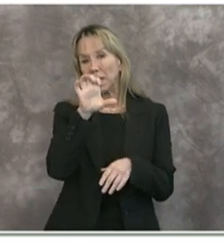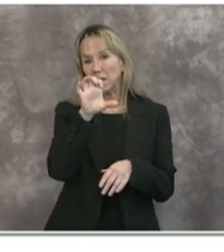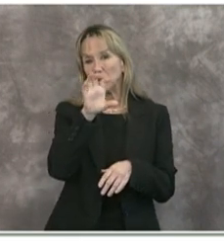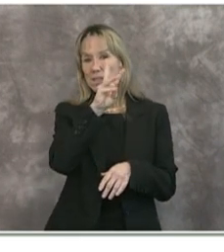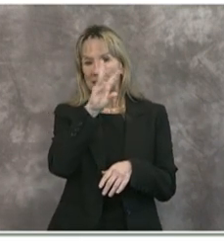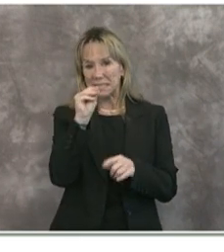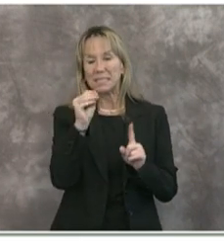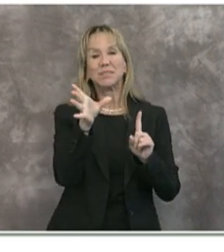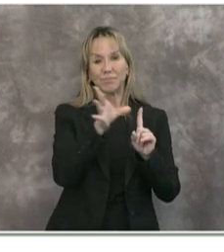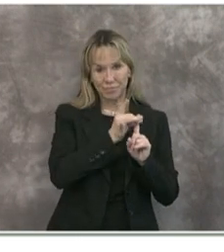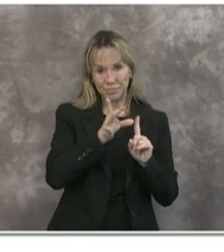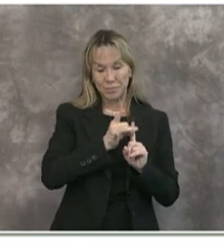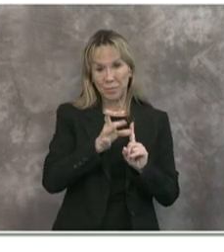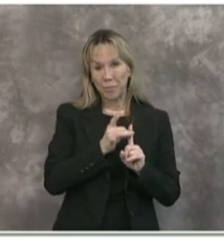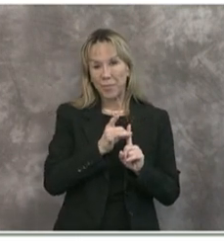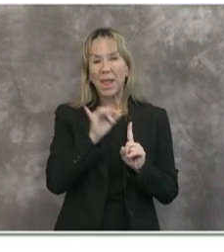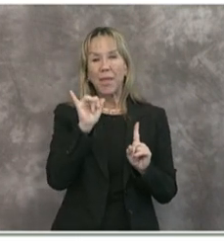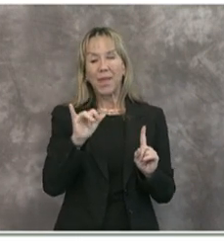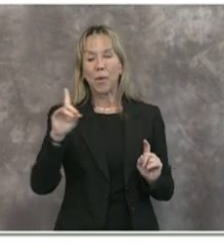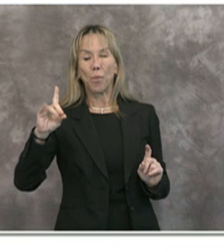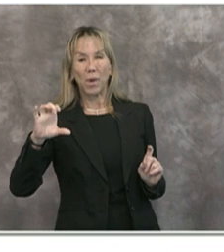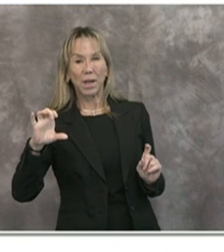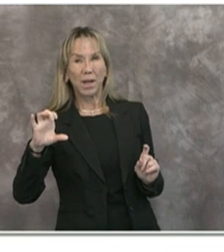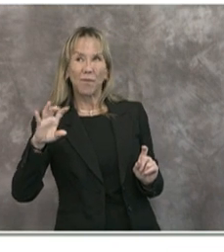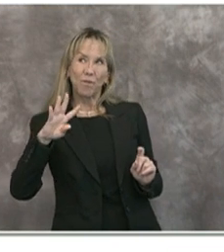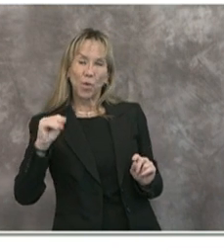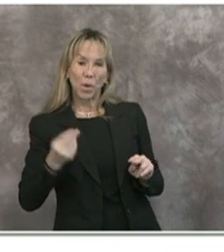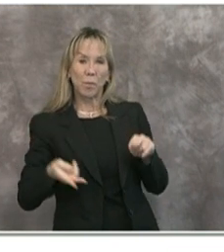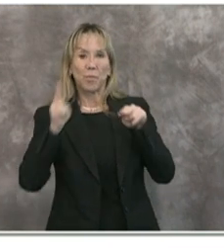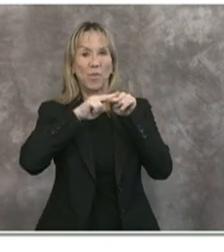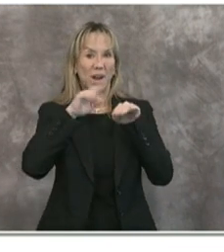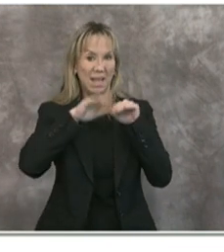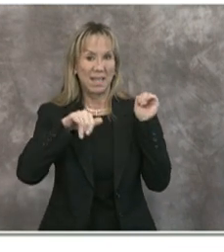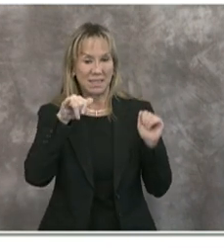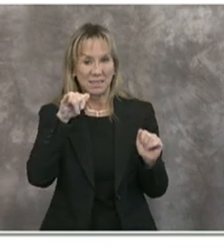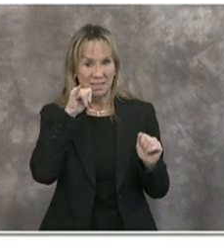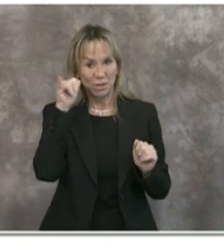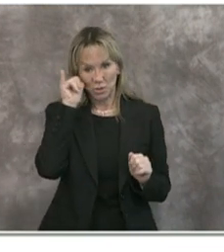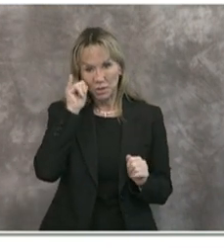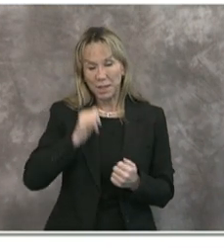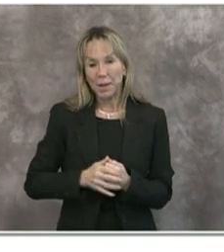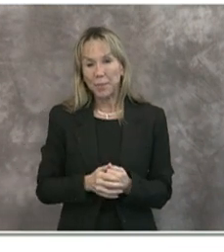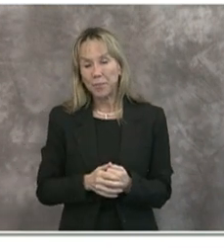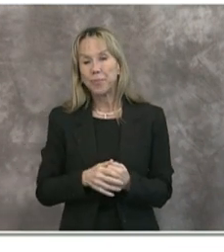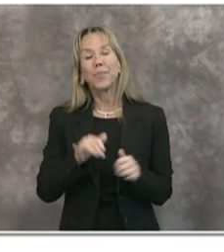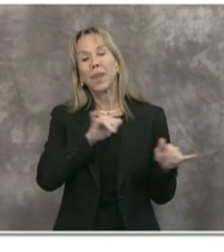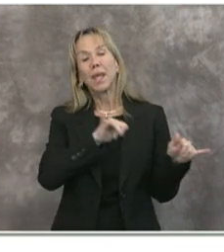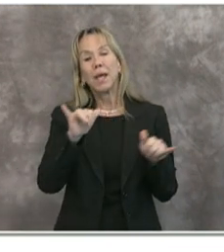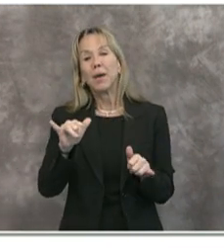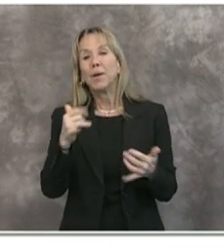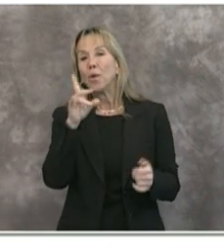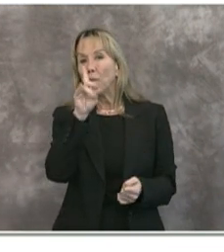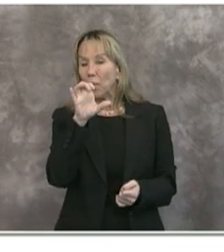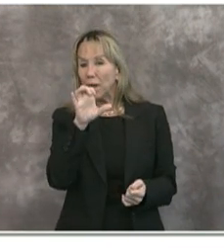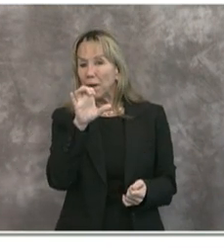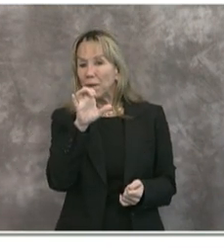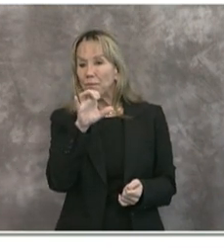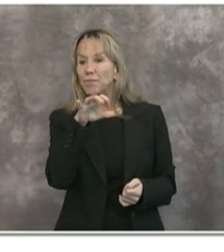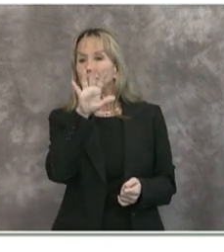4,160 cases, which is 140 more cases than reported yesterday, as well as